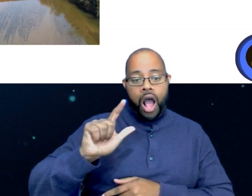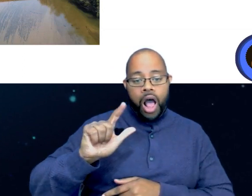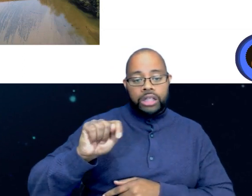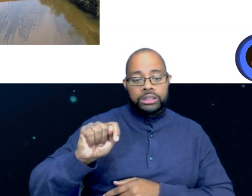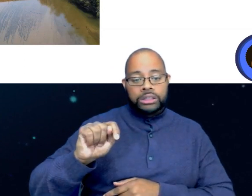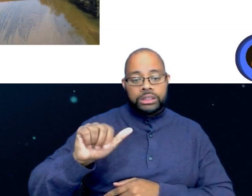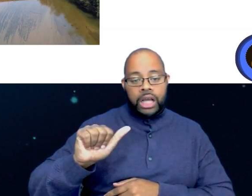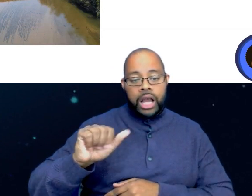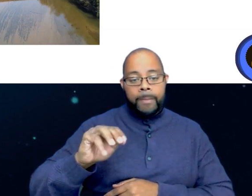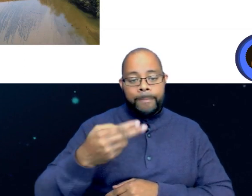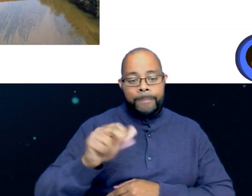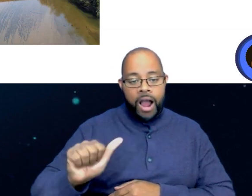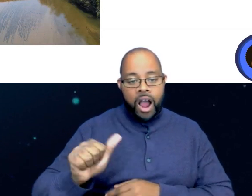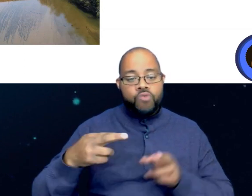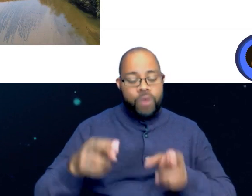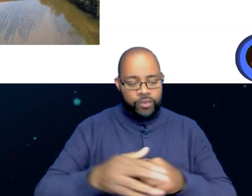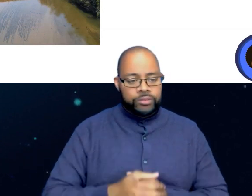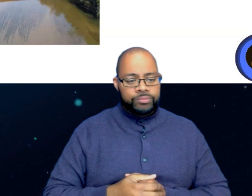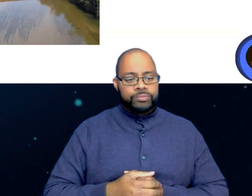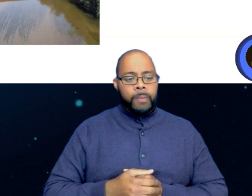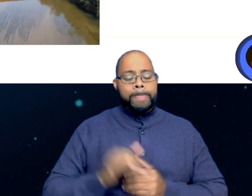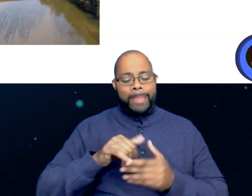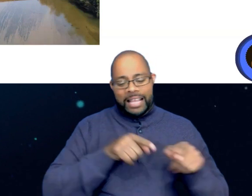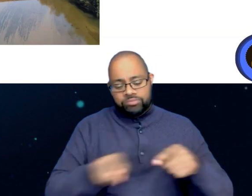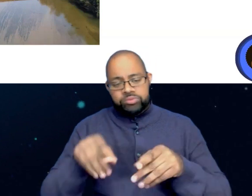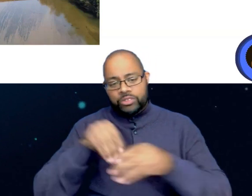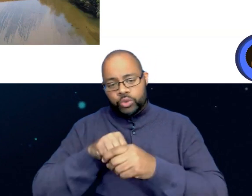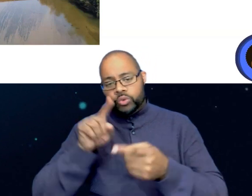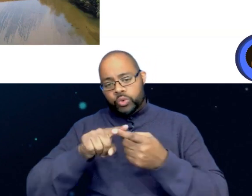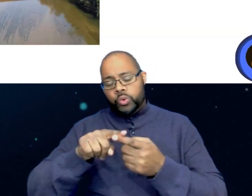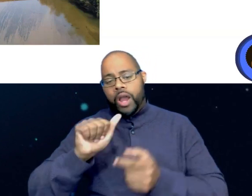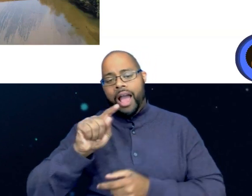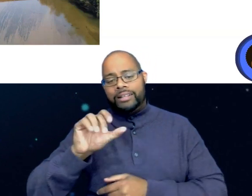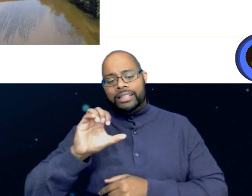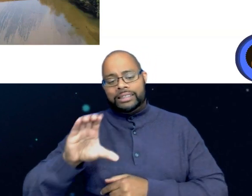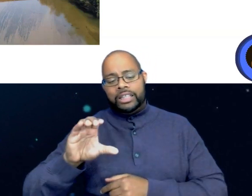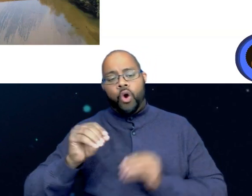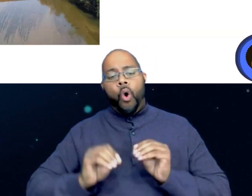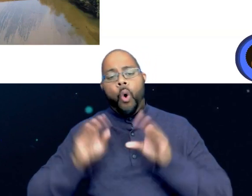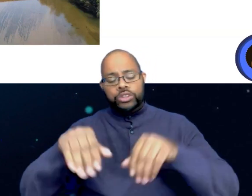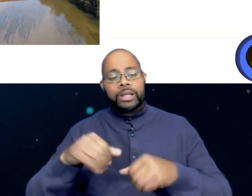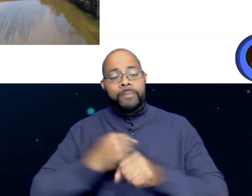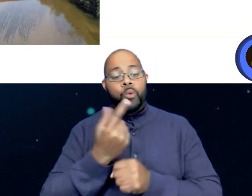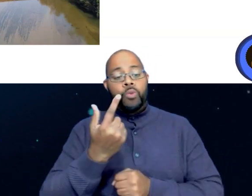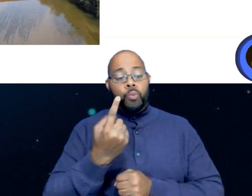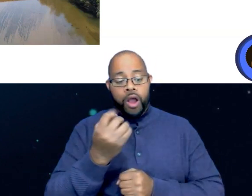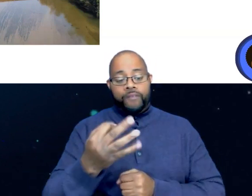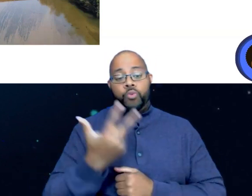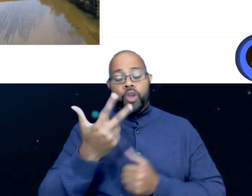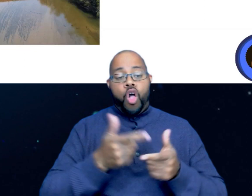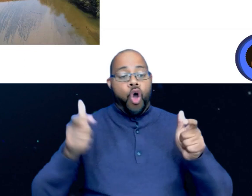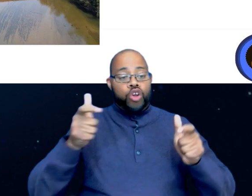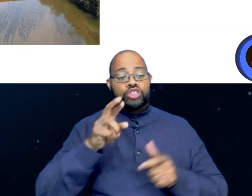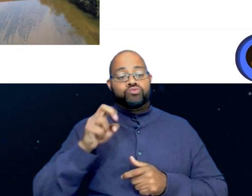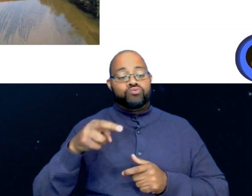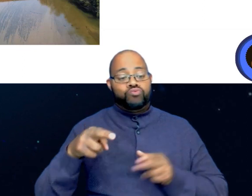which drains a fourth of the state of Georgia into the Atlantic Ocean, making it one of the three largest river basins on